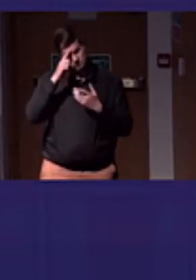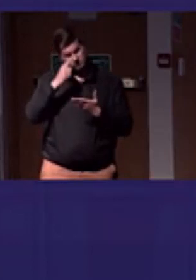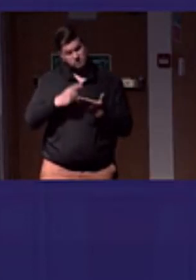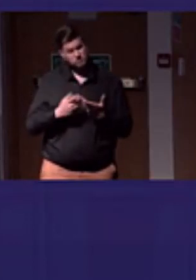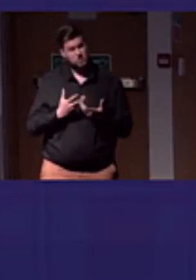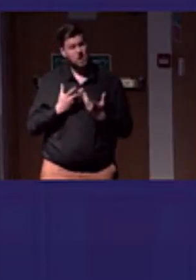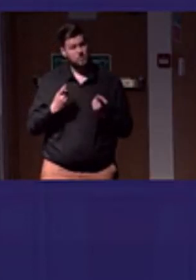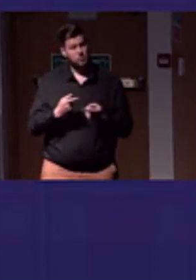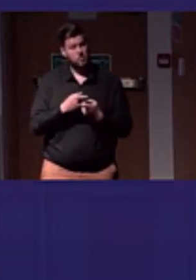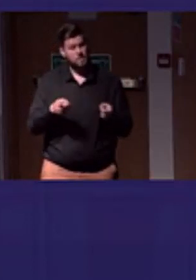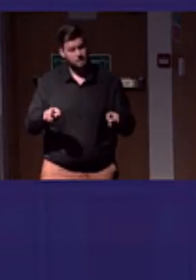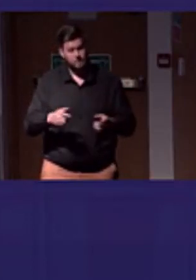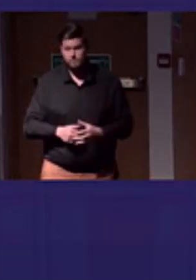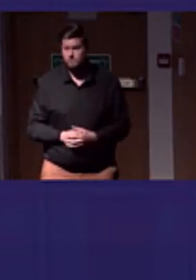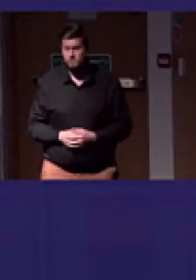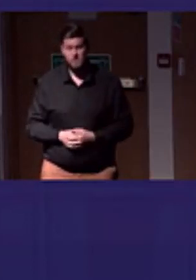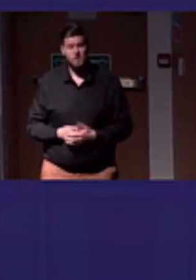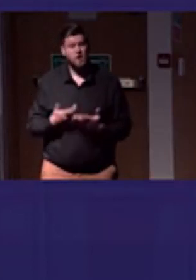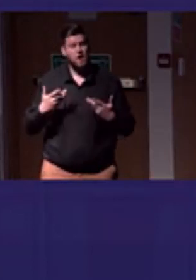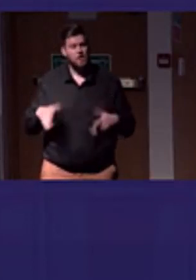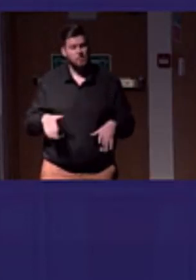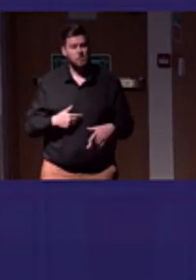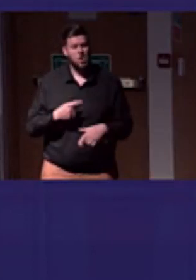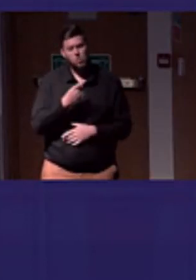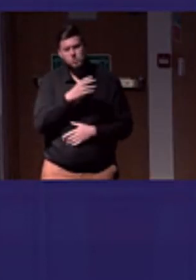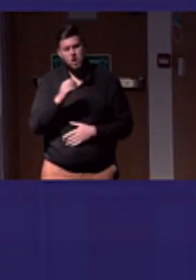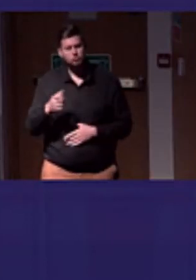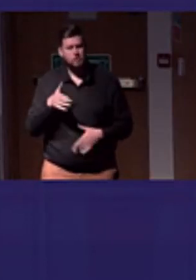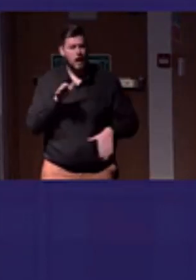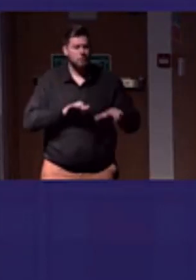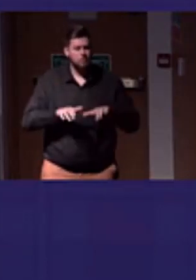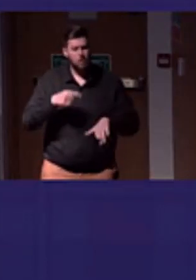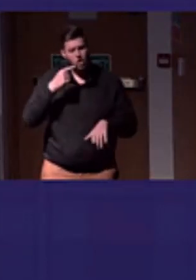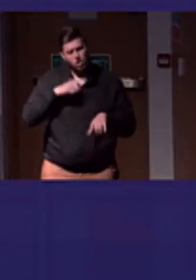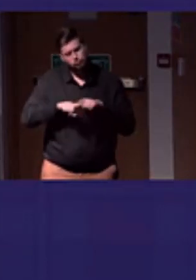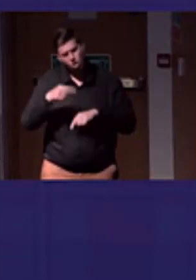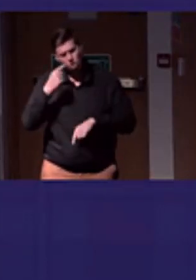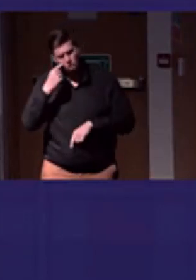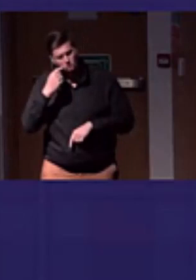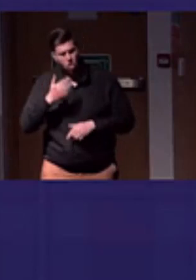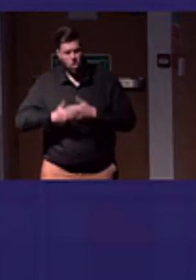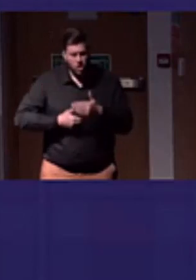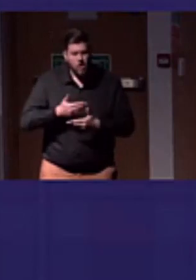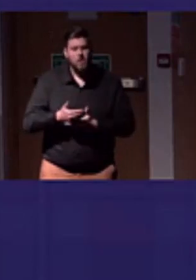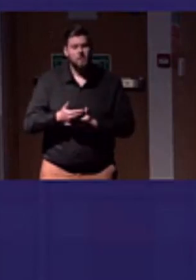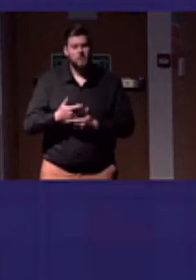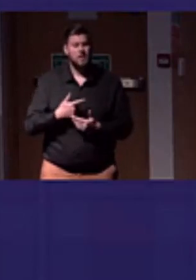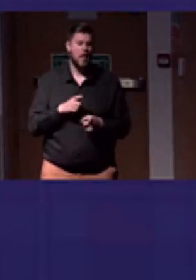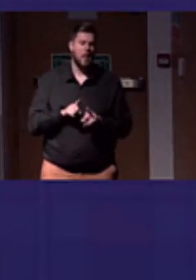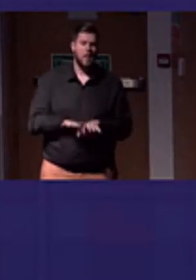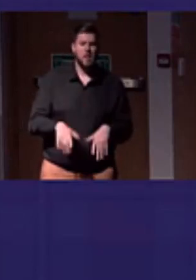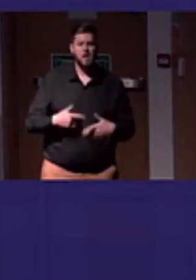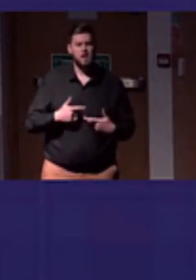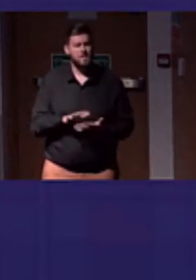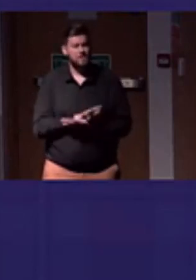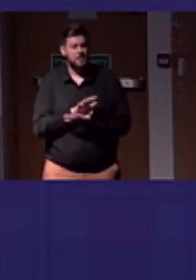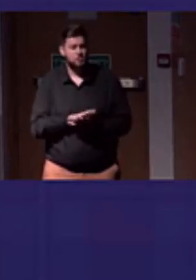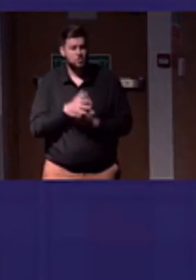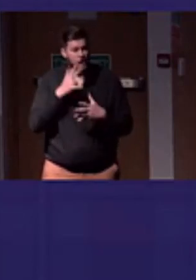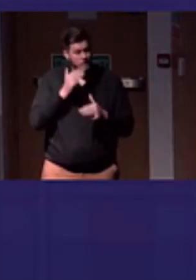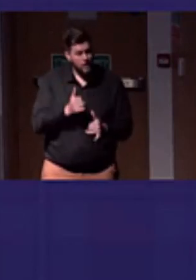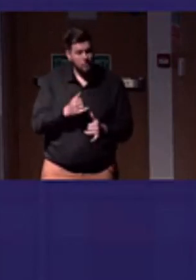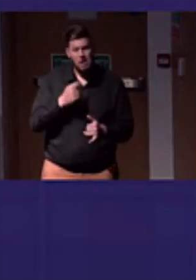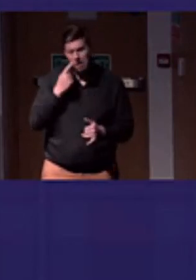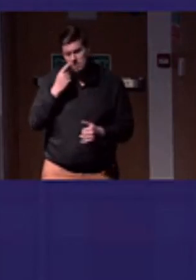as a result of those 100 experiments, we do each experiment for 3 months. We'll pitch an experiment, do it for 3 months, see what works, and then